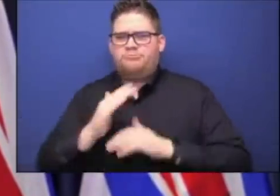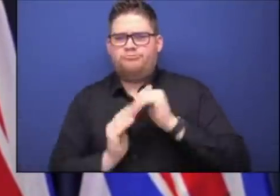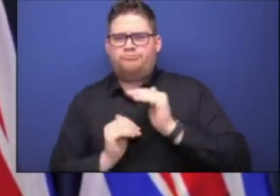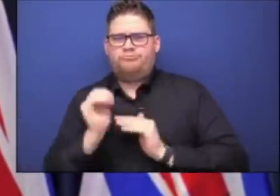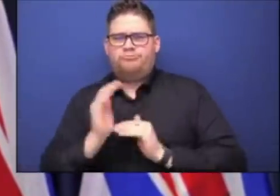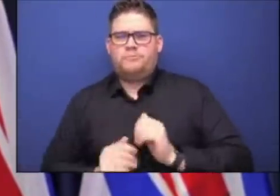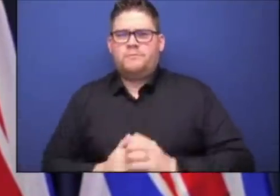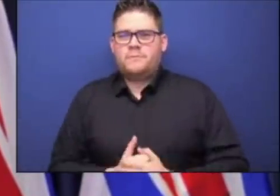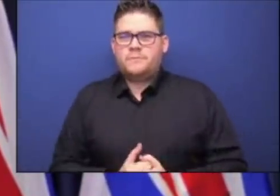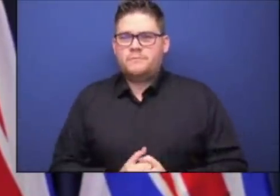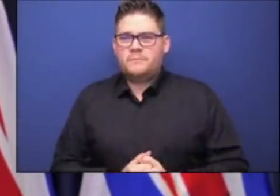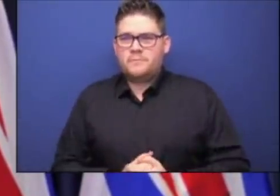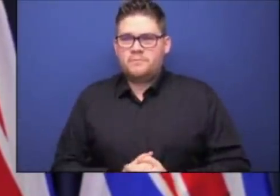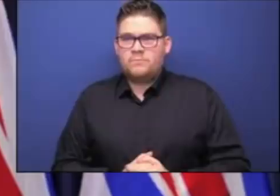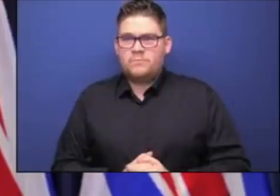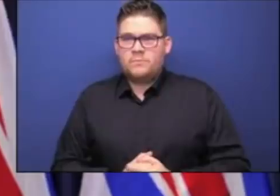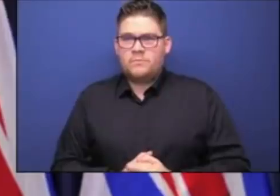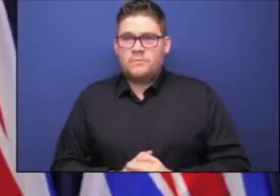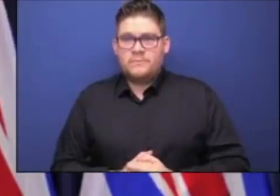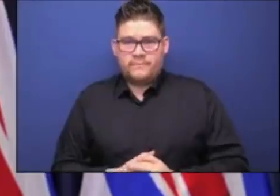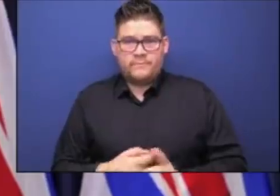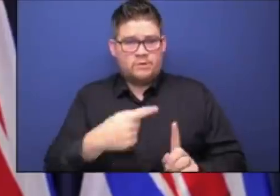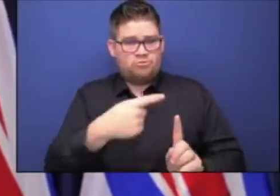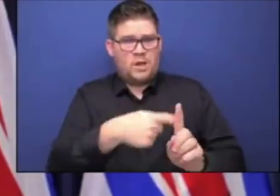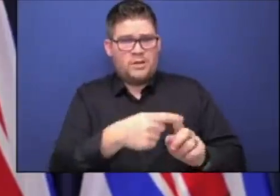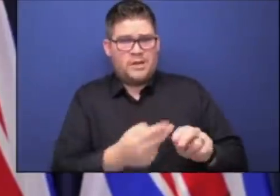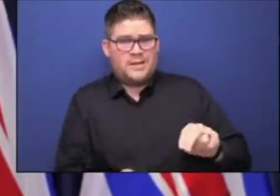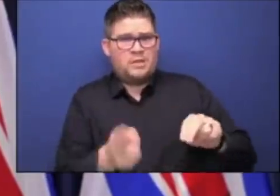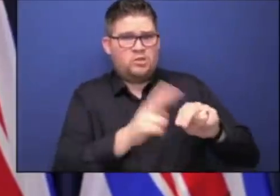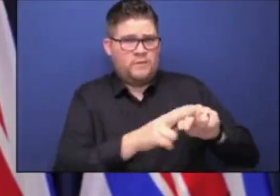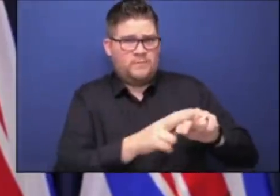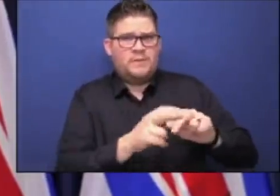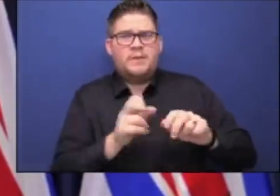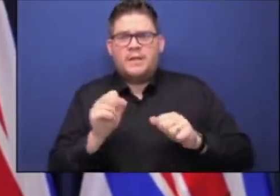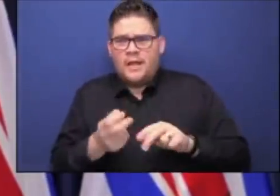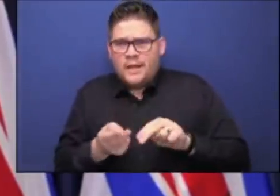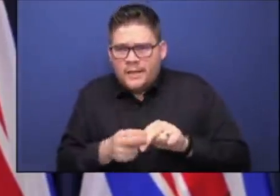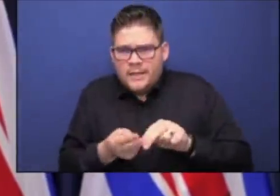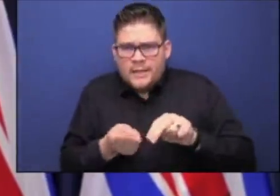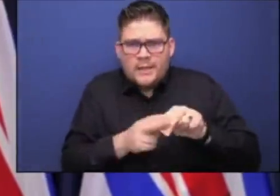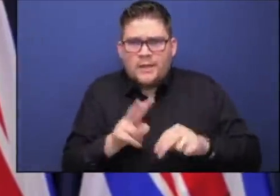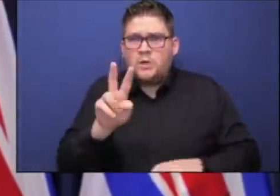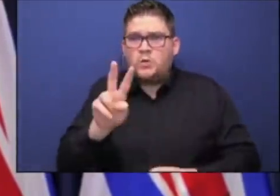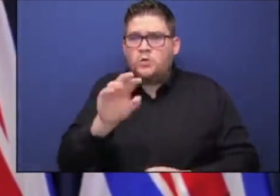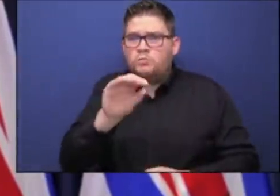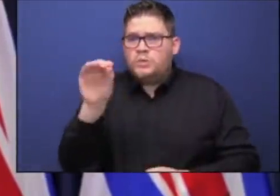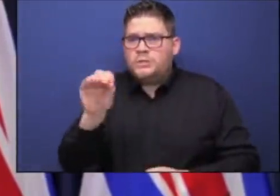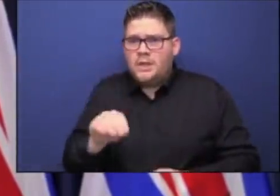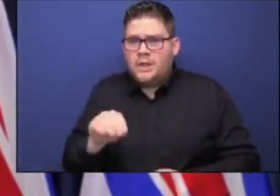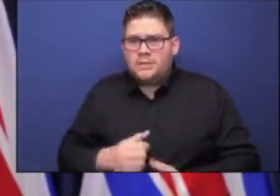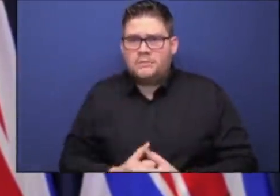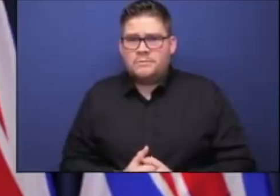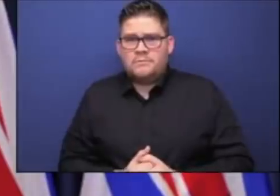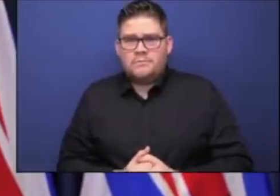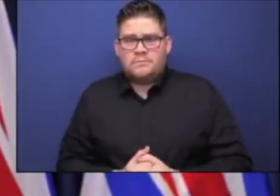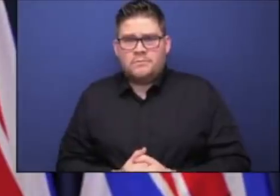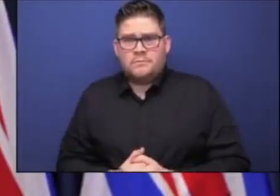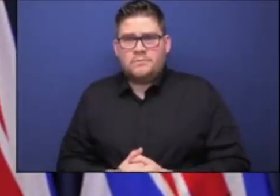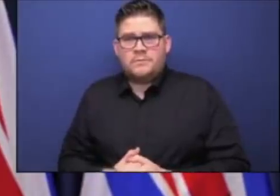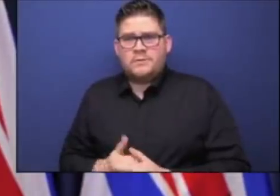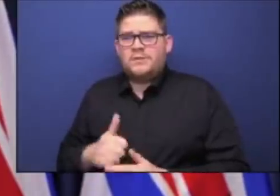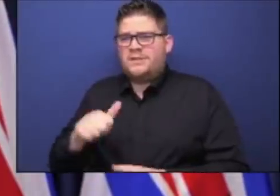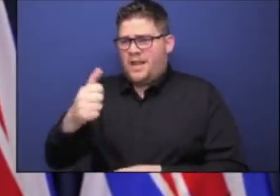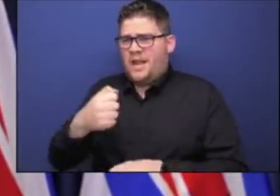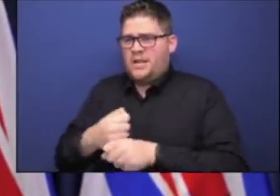to be able to face 2% plus inflation. Highest rent increase in the last decade, I think, was 4.3%. We cut that in